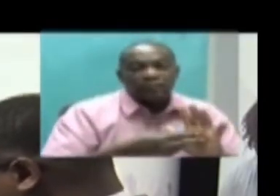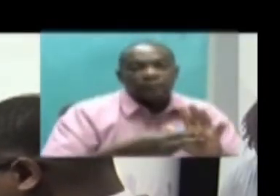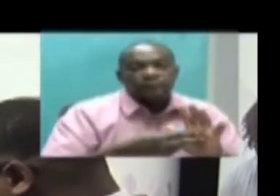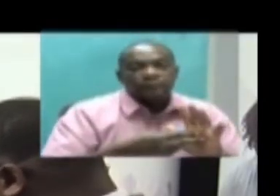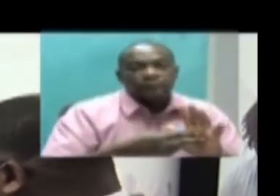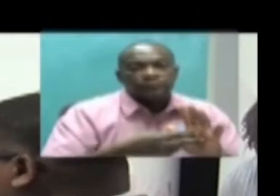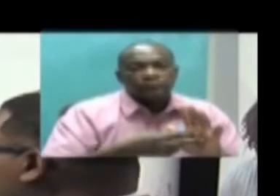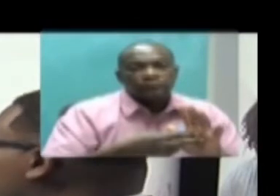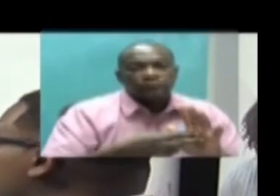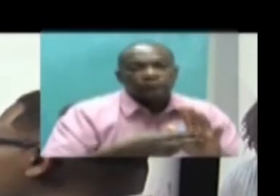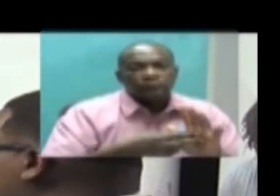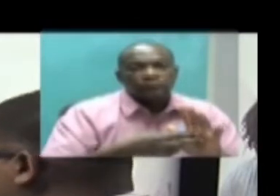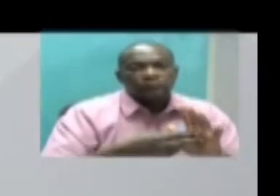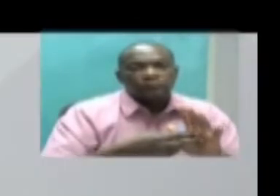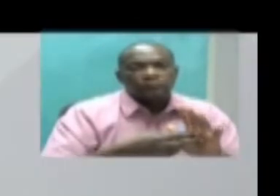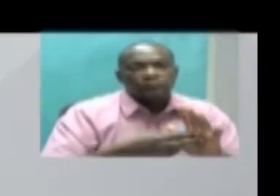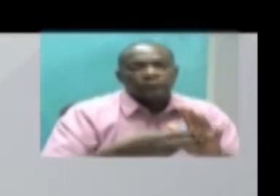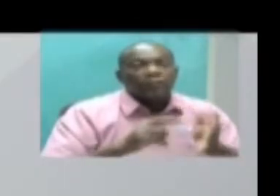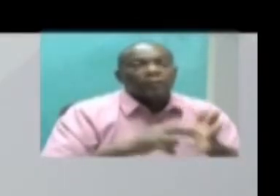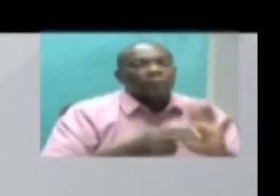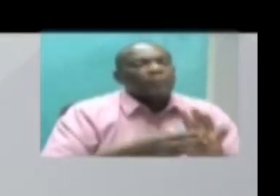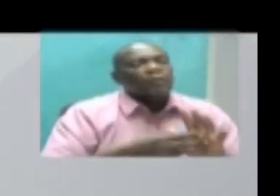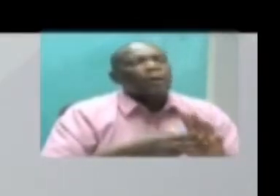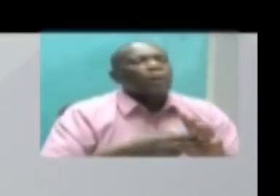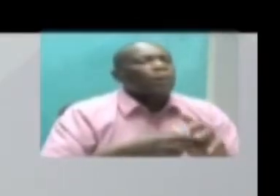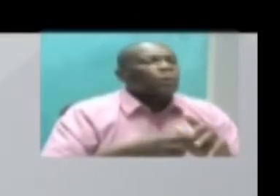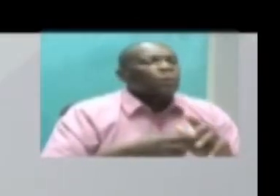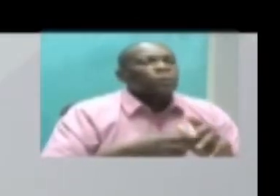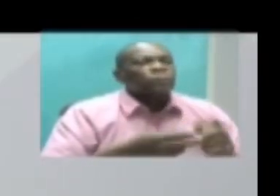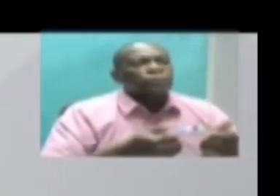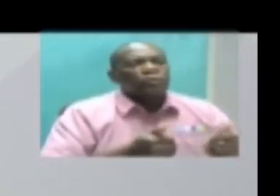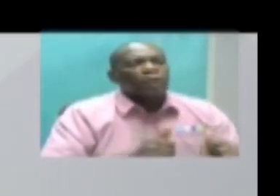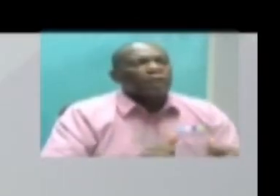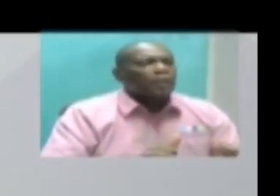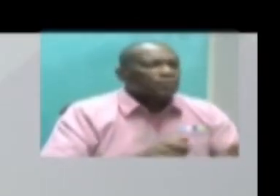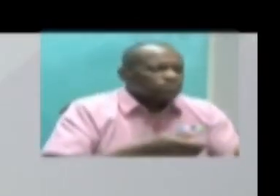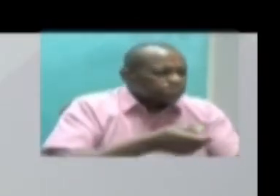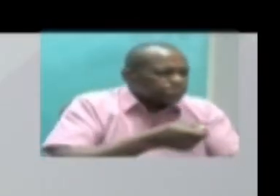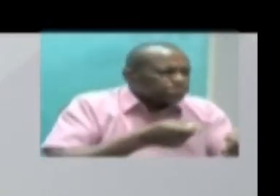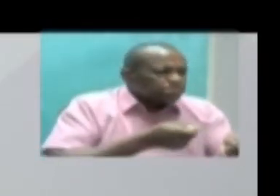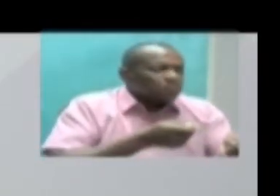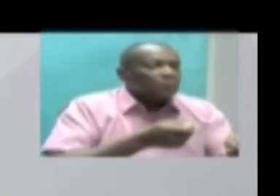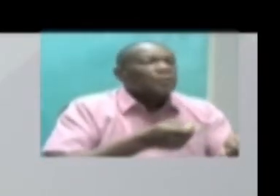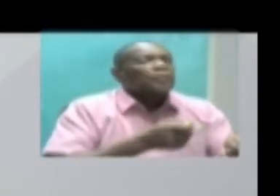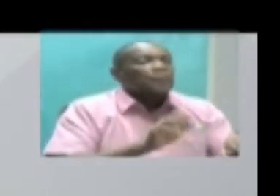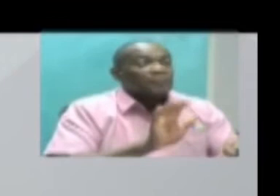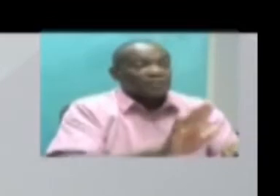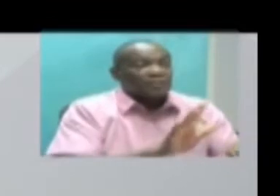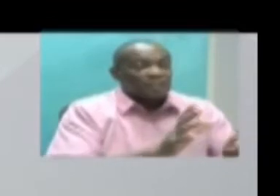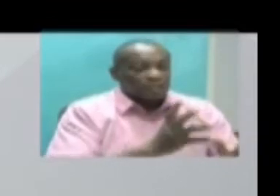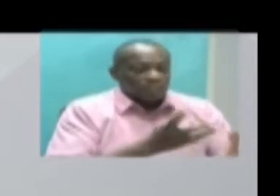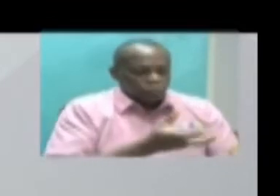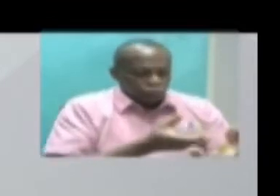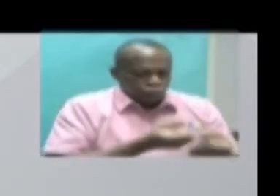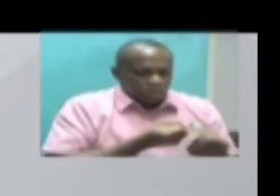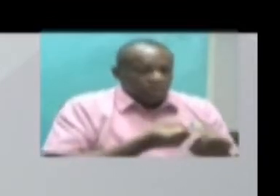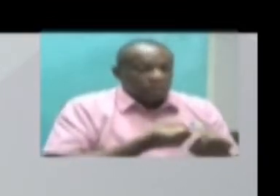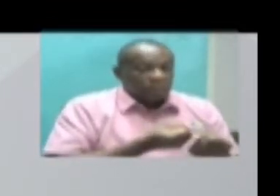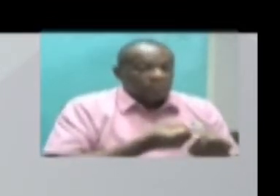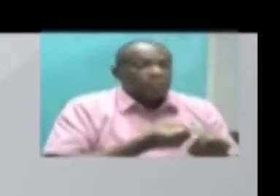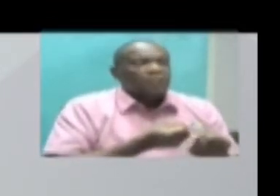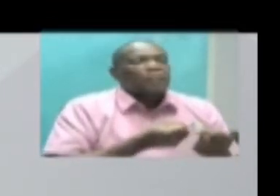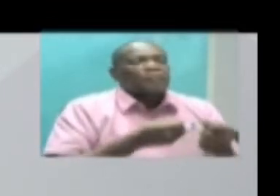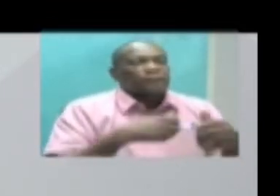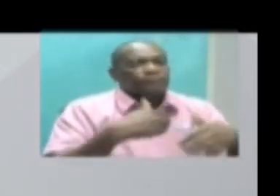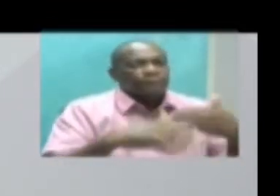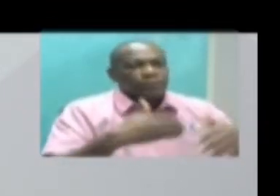means gaining the trust of a child, yes, or of a person who takes care of that